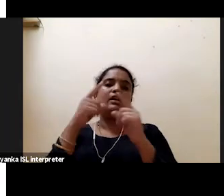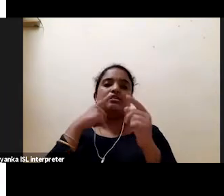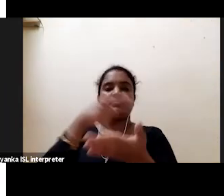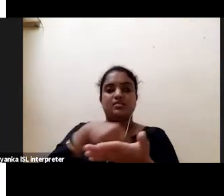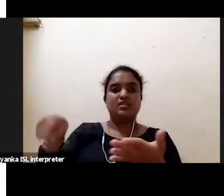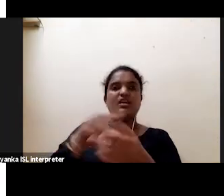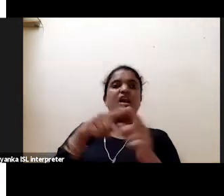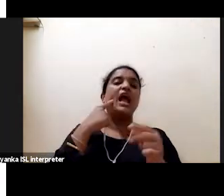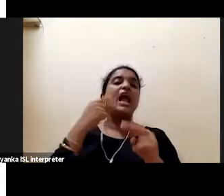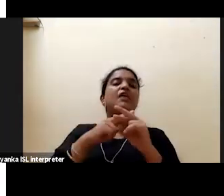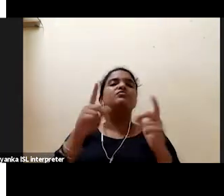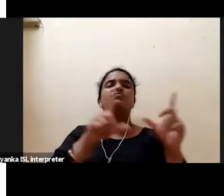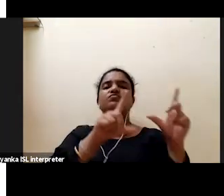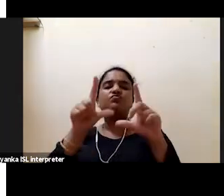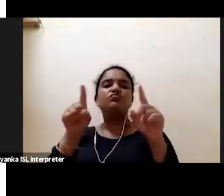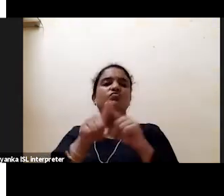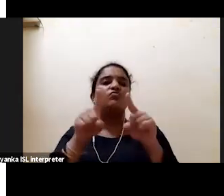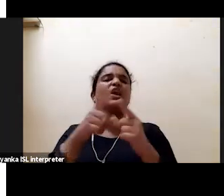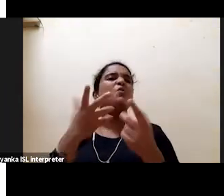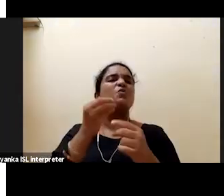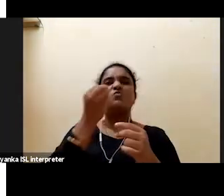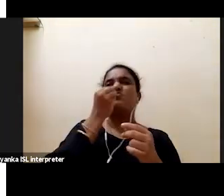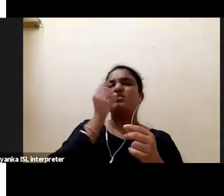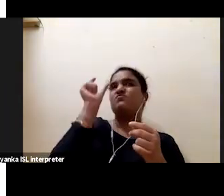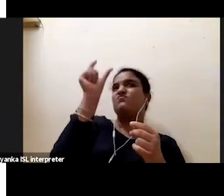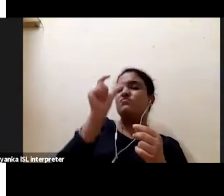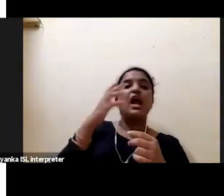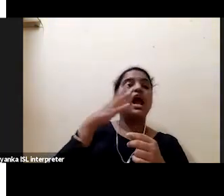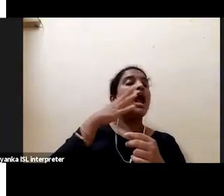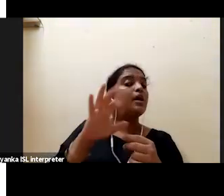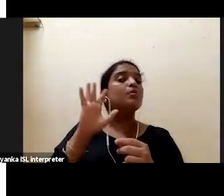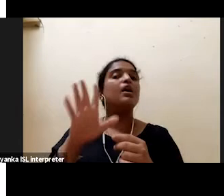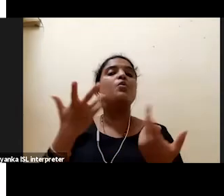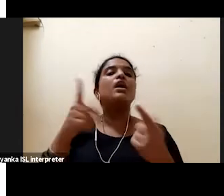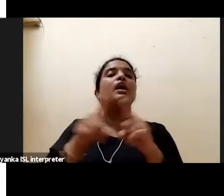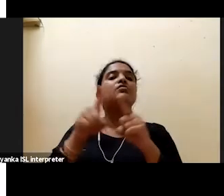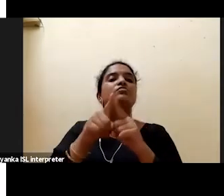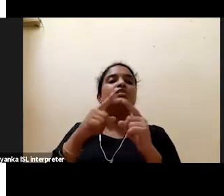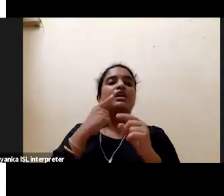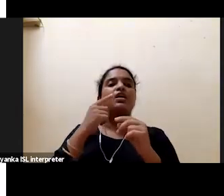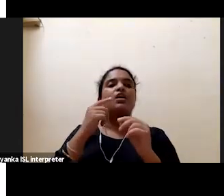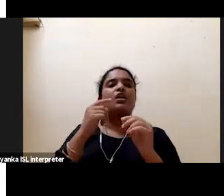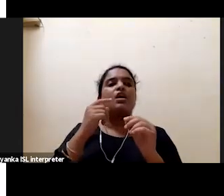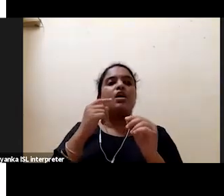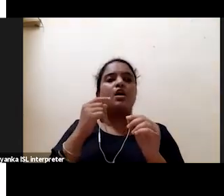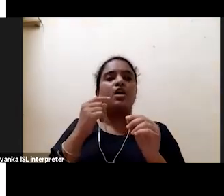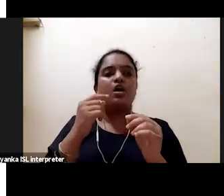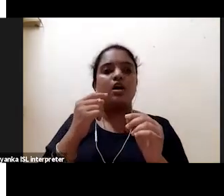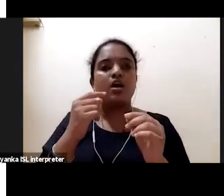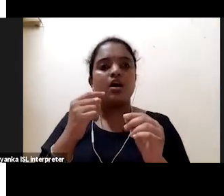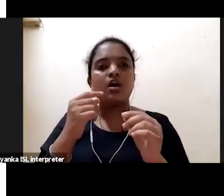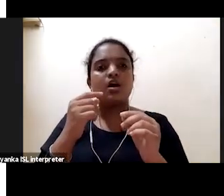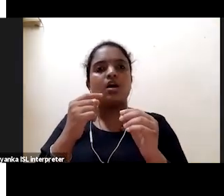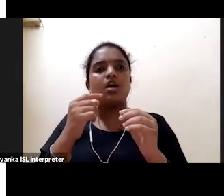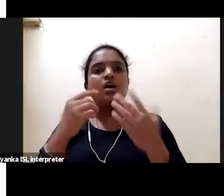why are food captions on Instagram so important? Sometimes you have an arresting image, a beautiful picture, and